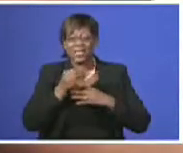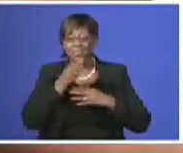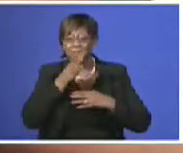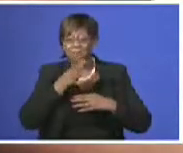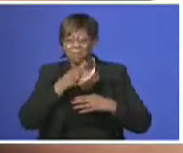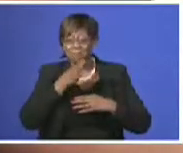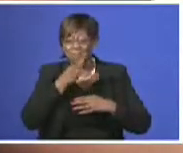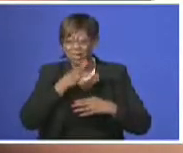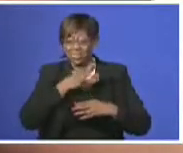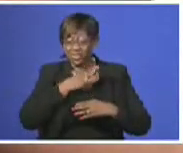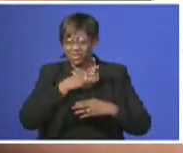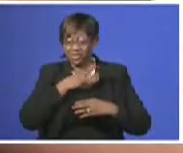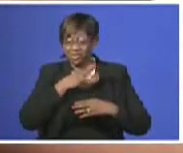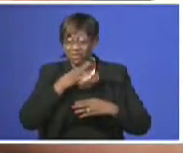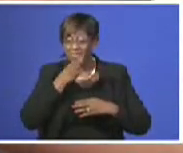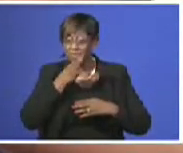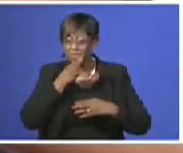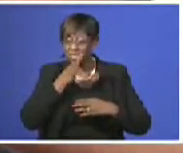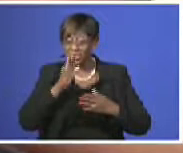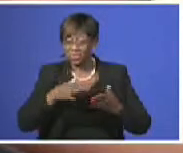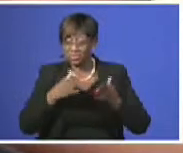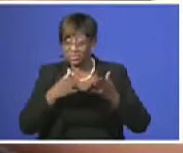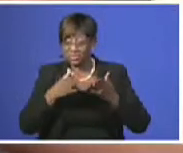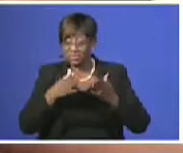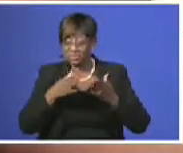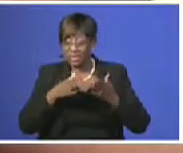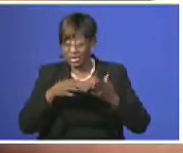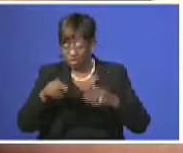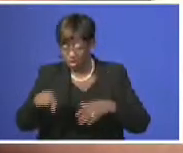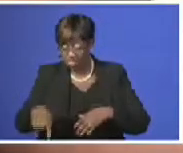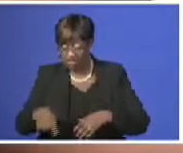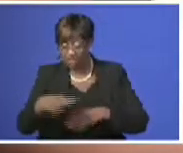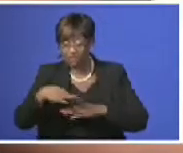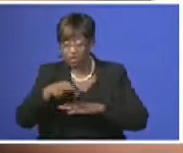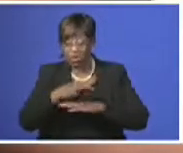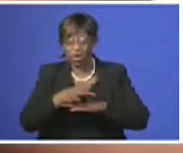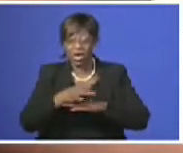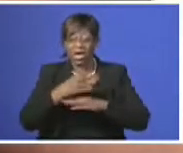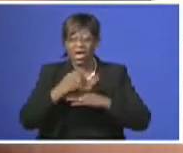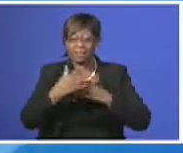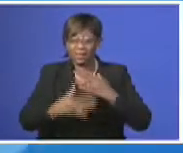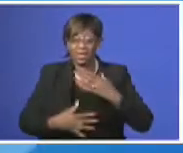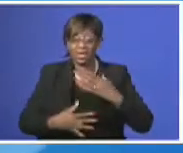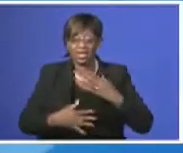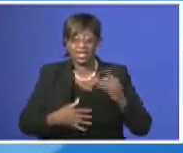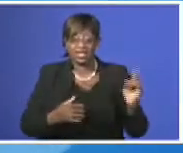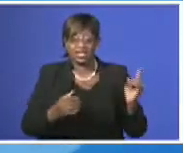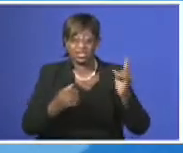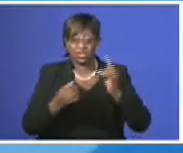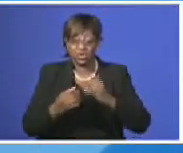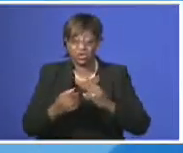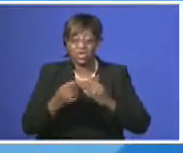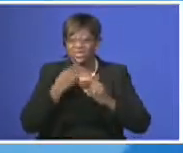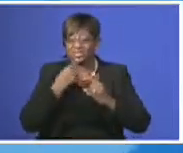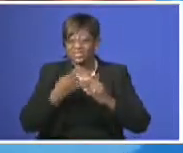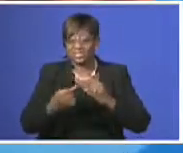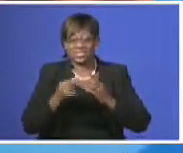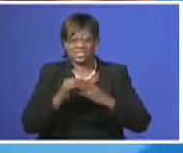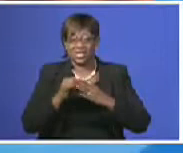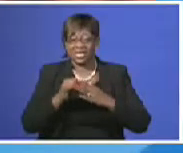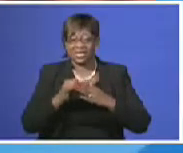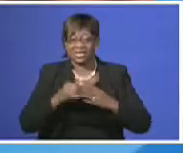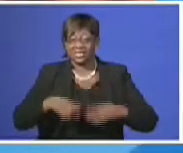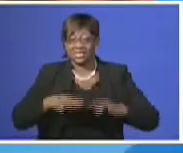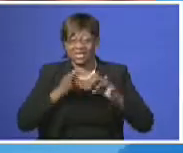floor with blood coming from her. And so I told her I was on my way. And Edward Wallace's life hasn't been